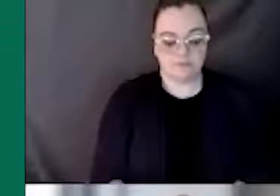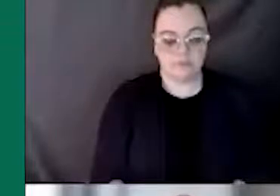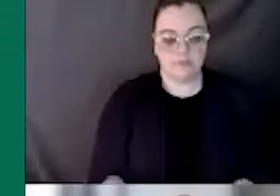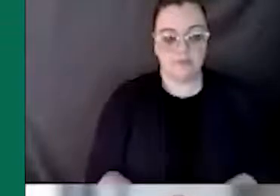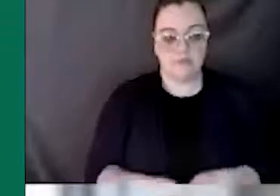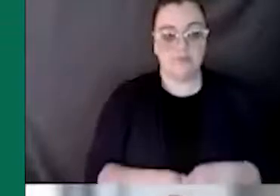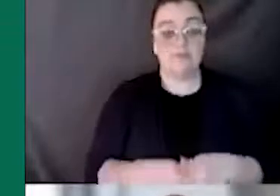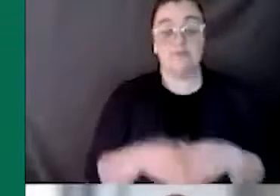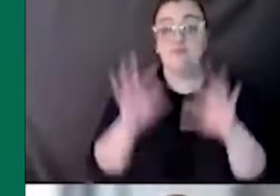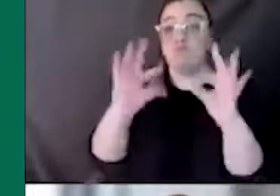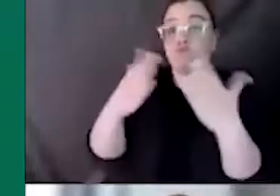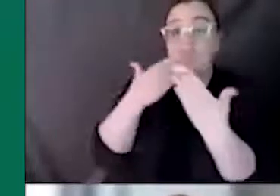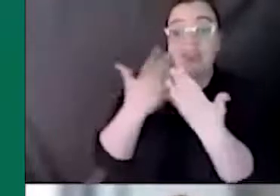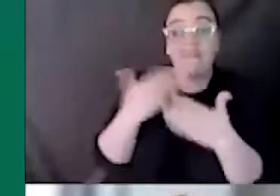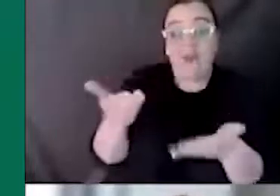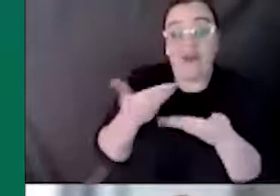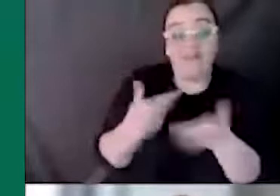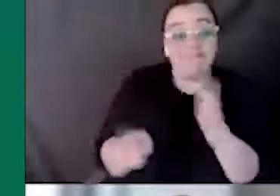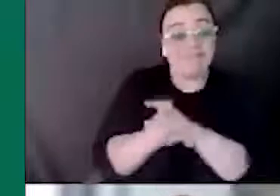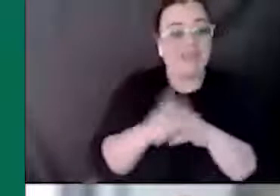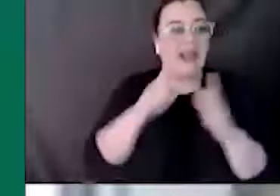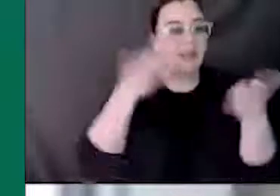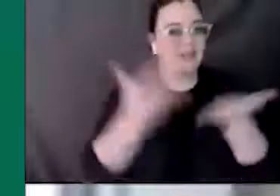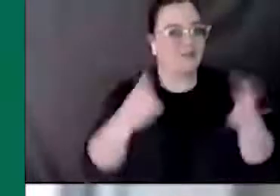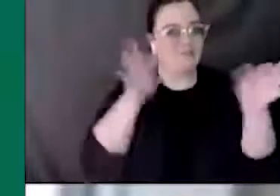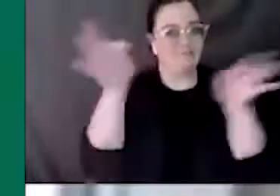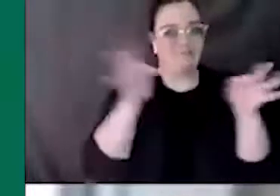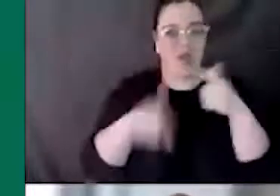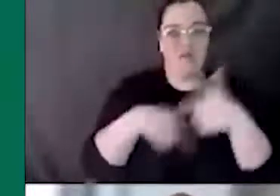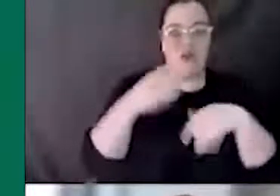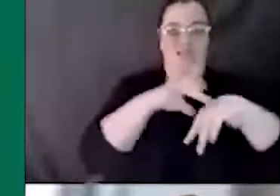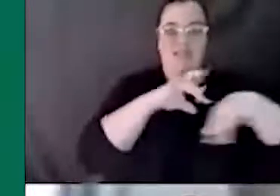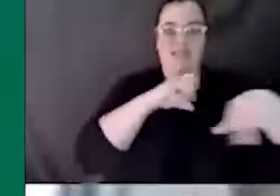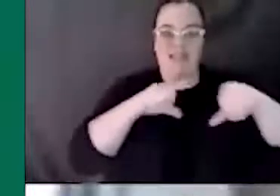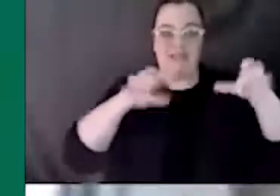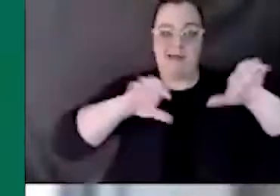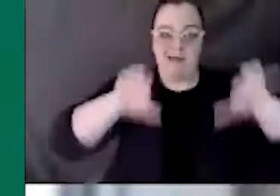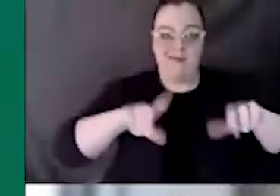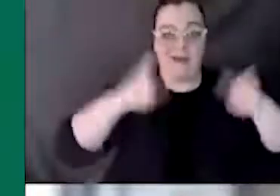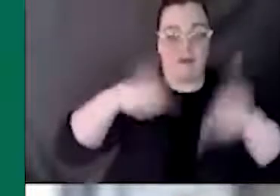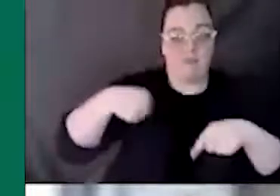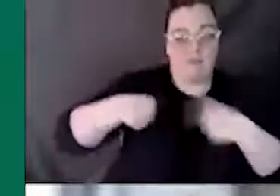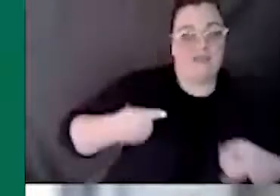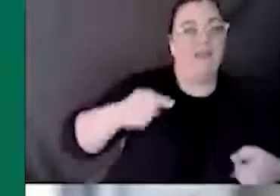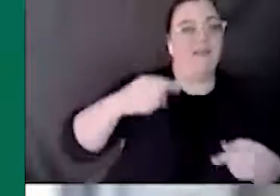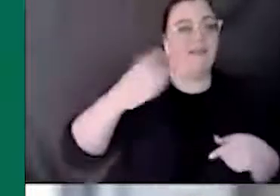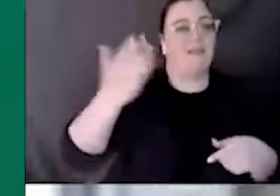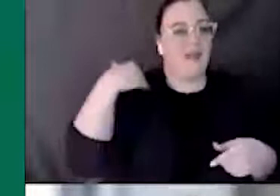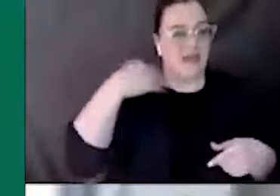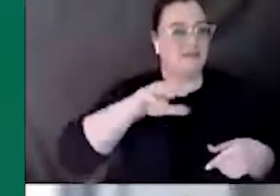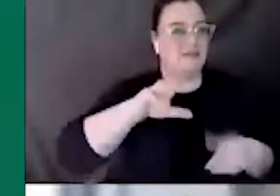for having me. I'm here to tell you about all the seismic activity that has happened since the last ECA Bay Area meeting back in